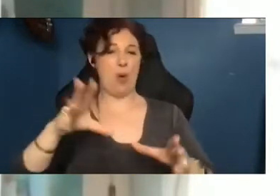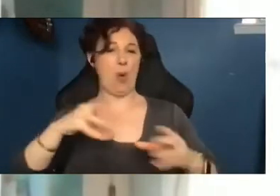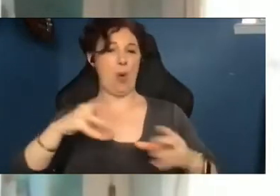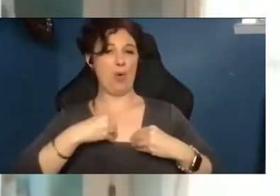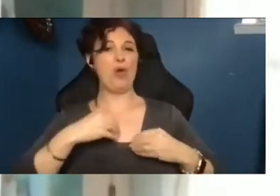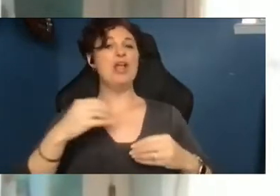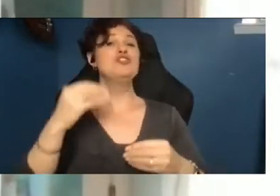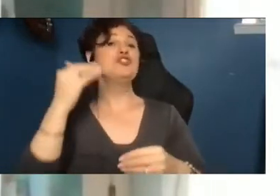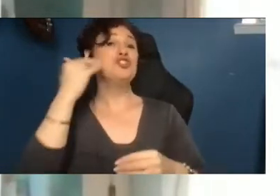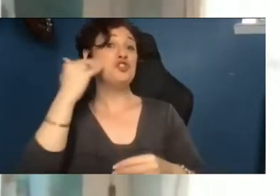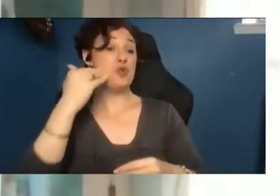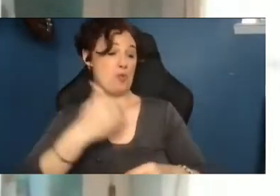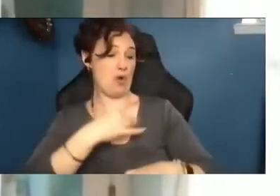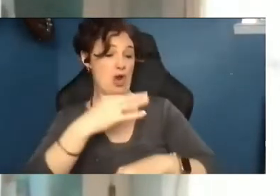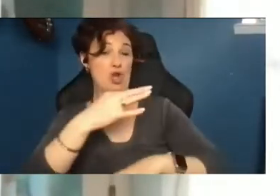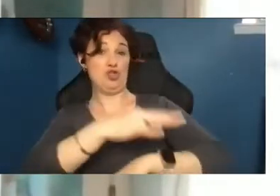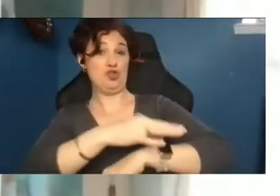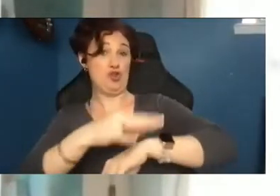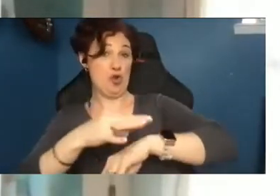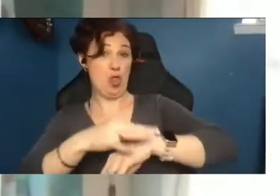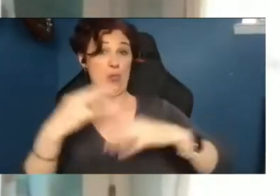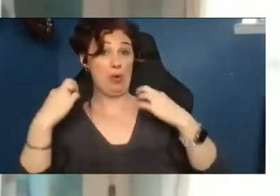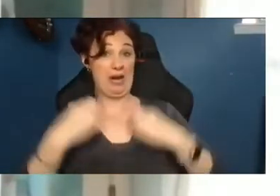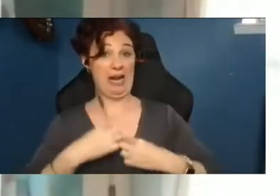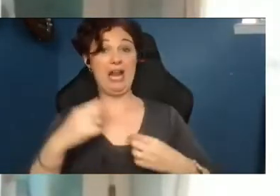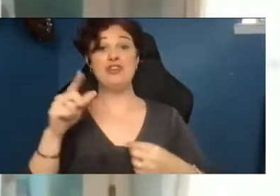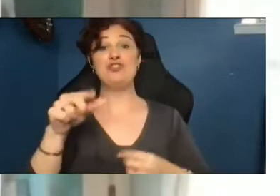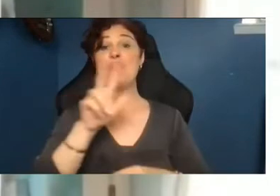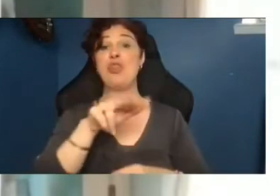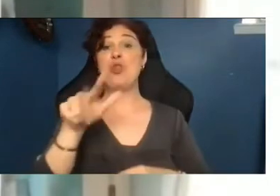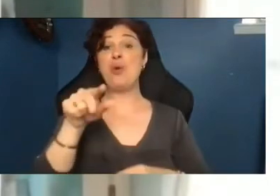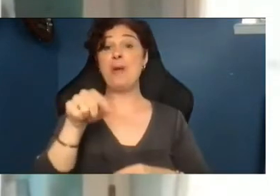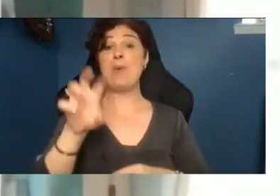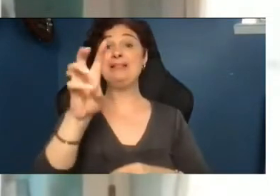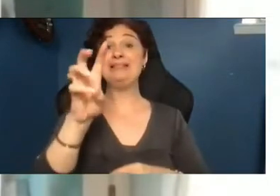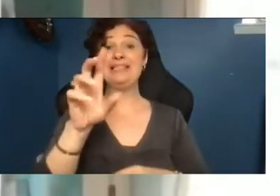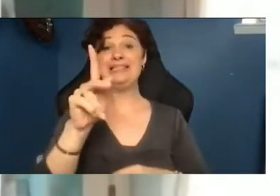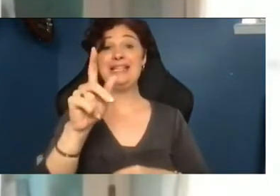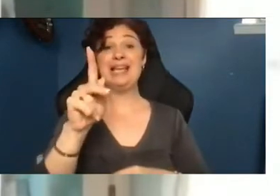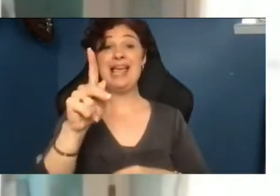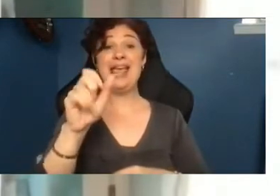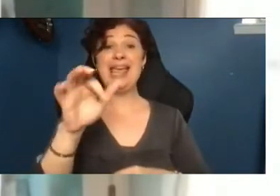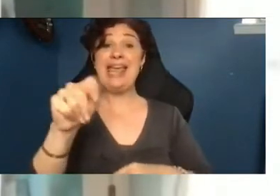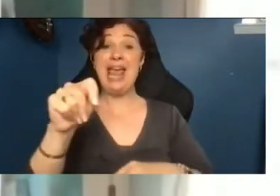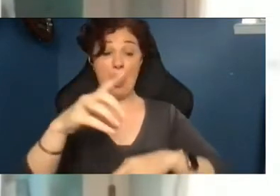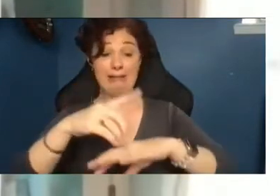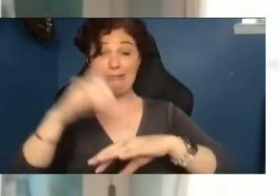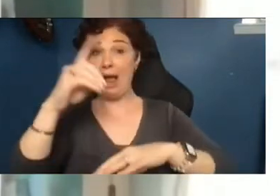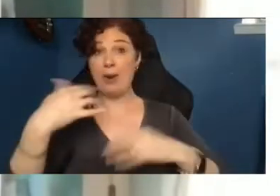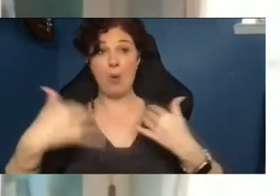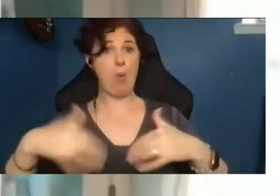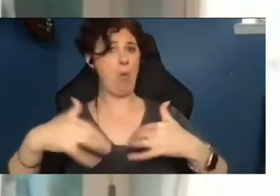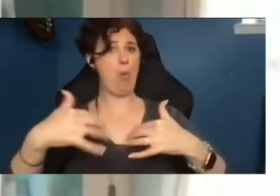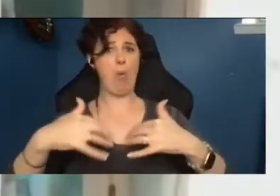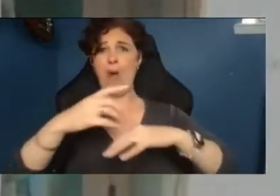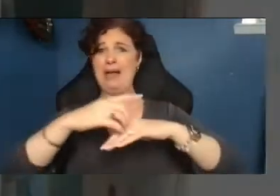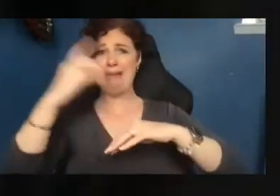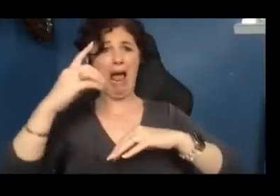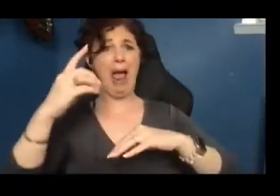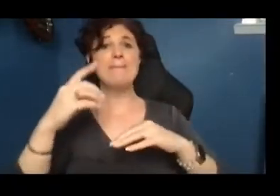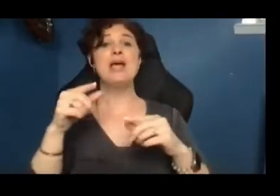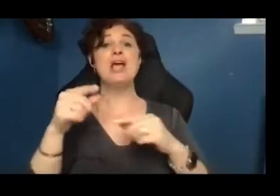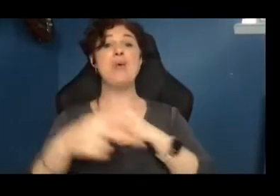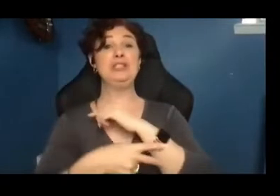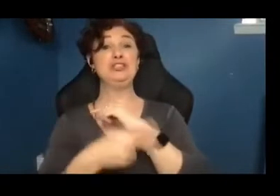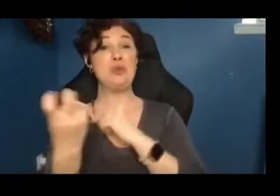lot of jewelry. Vera was the proud owner of a 33.6 carat diamond, known as the Krauss diamond, that is